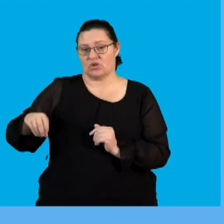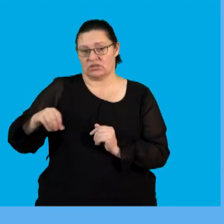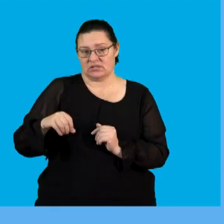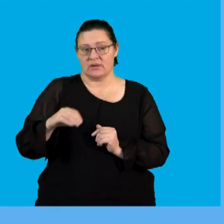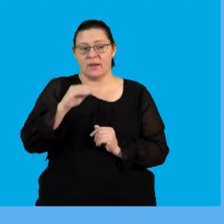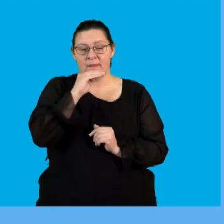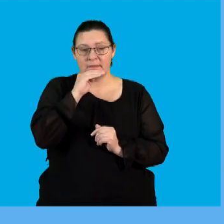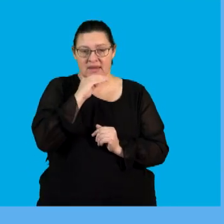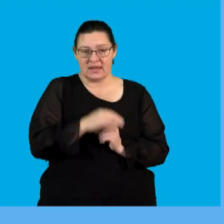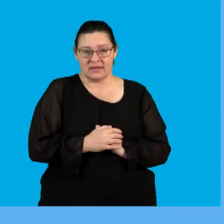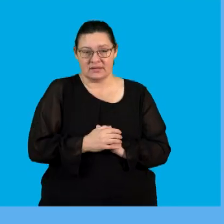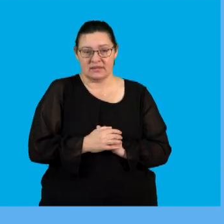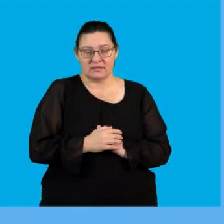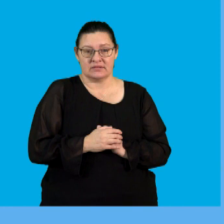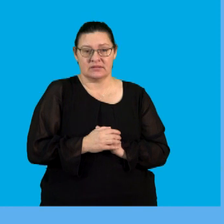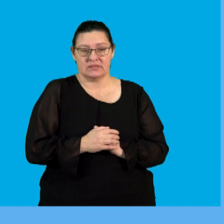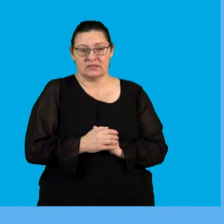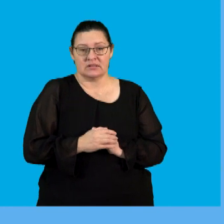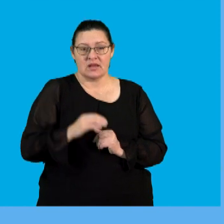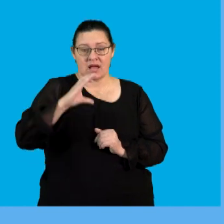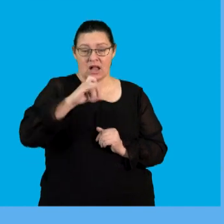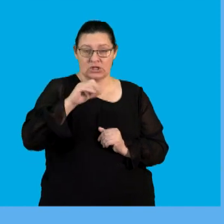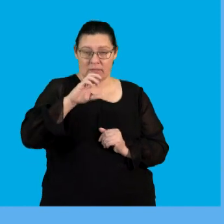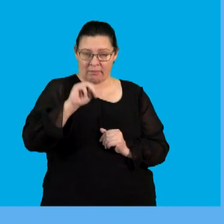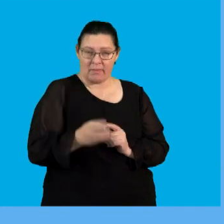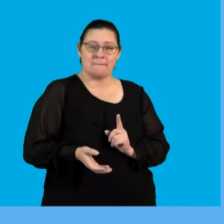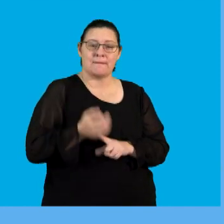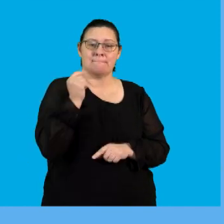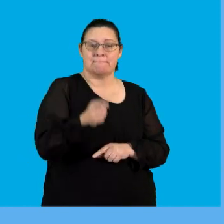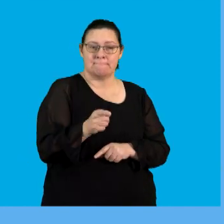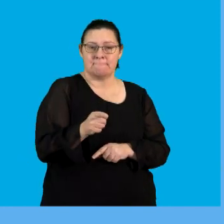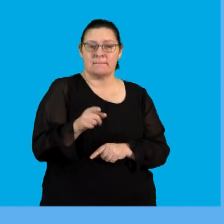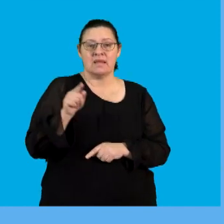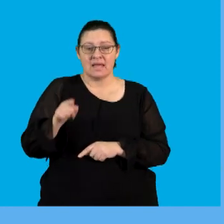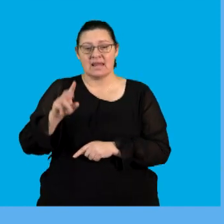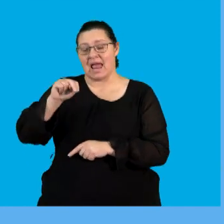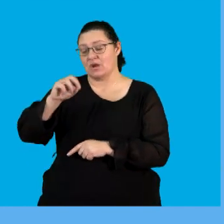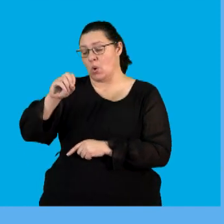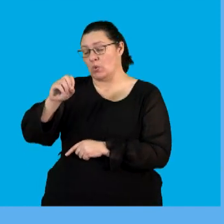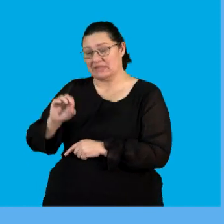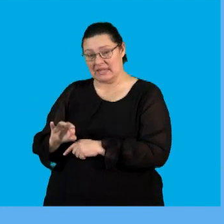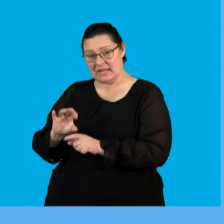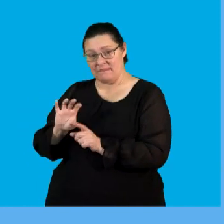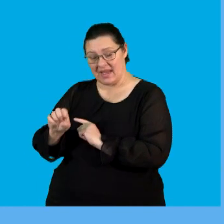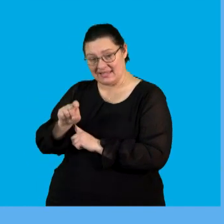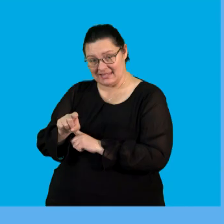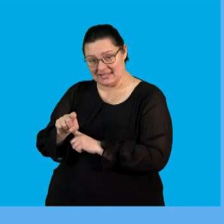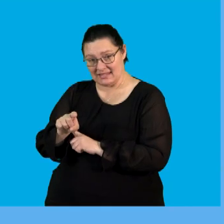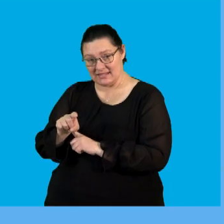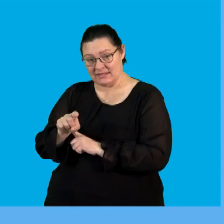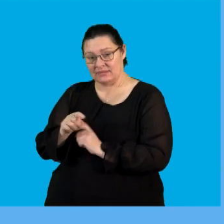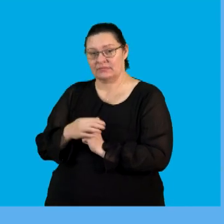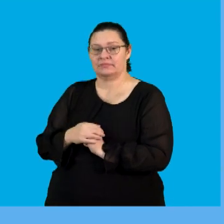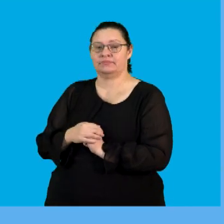salt, which is going to be the calcium, which we're finding it there, and then the nitrate, which we find there,